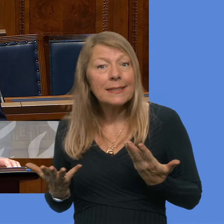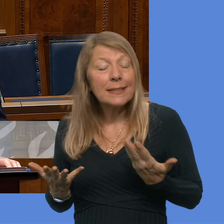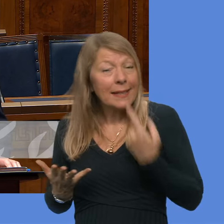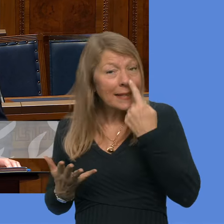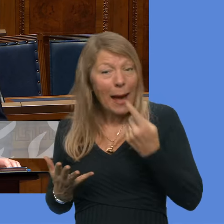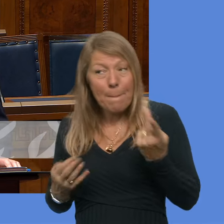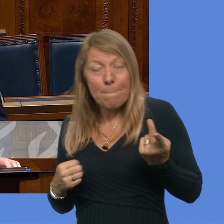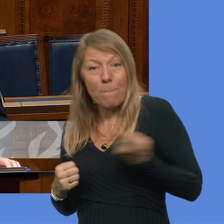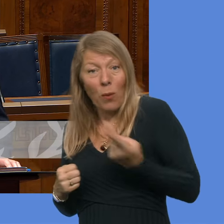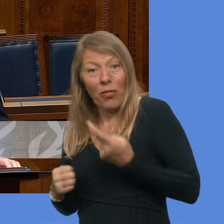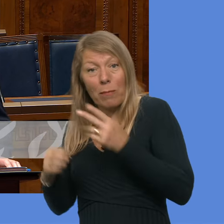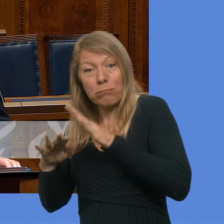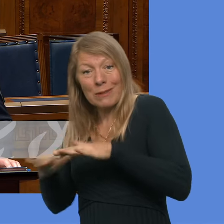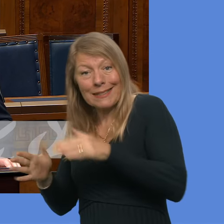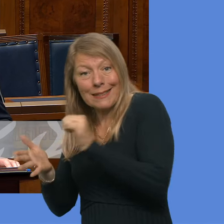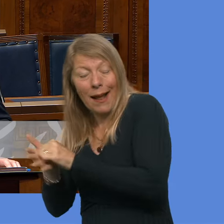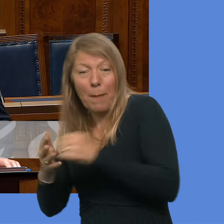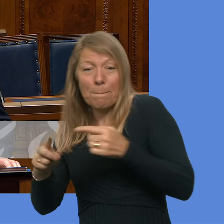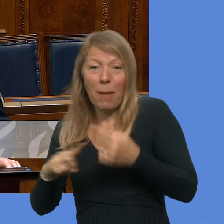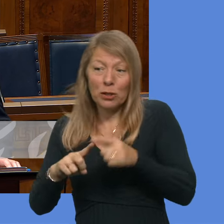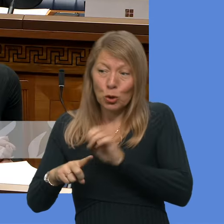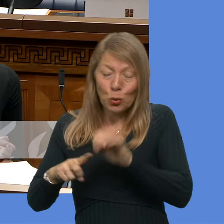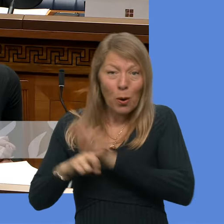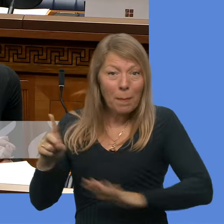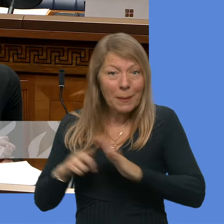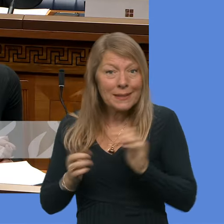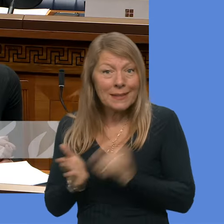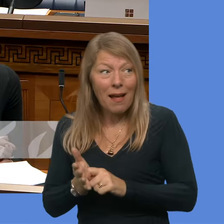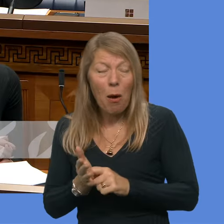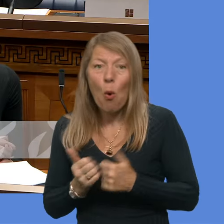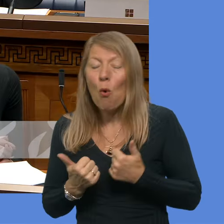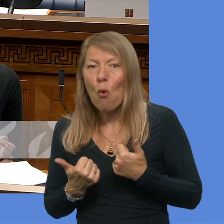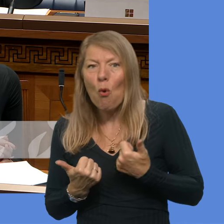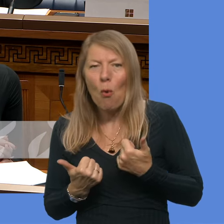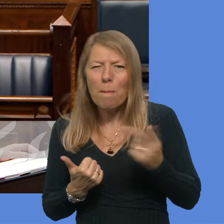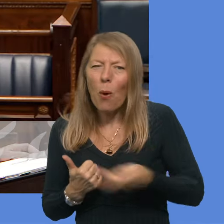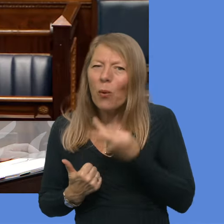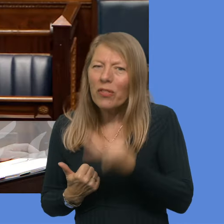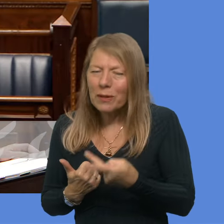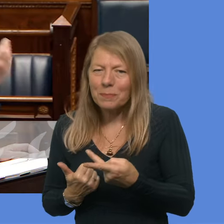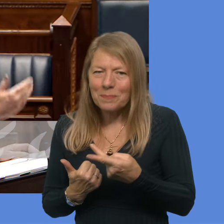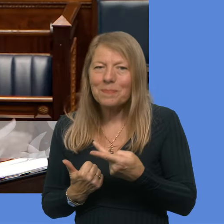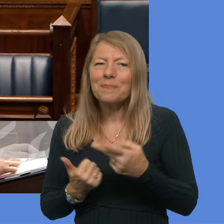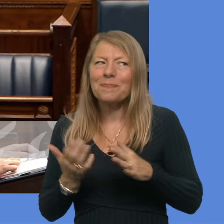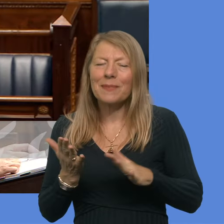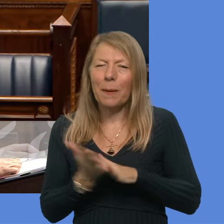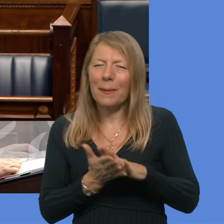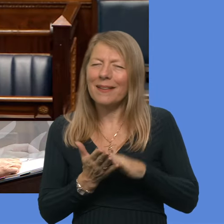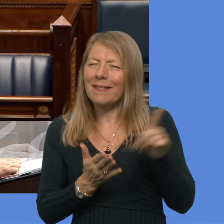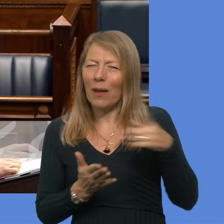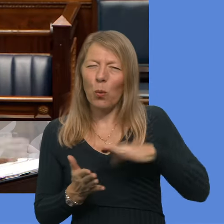markets, though the fact that we had an executive back in place, which meant people had a confidence that they could come and engage with us at the right level in